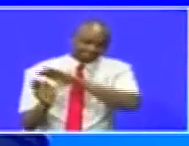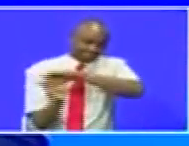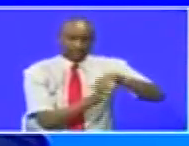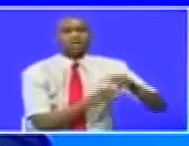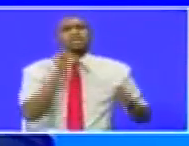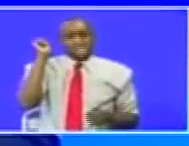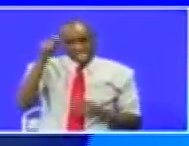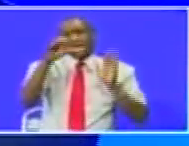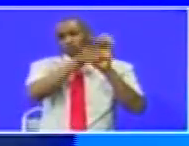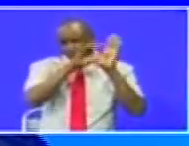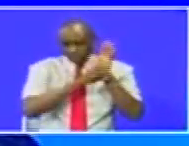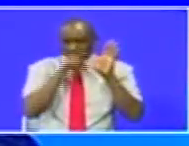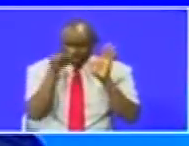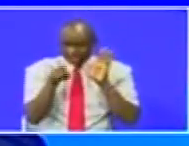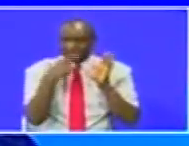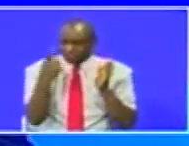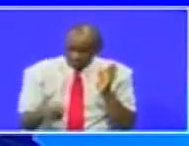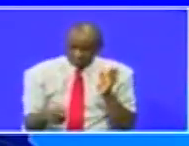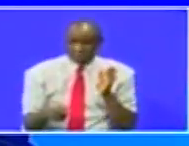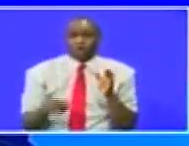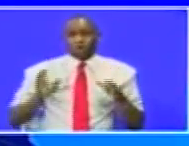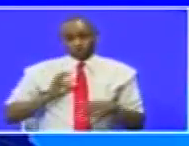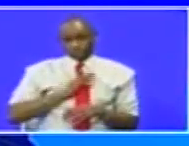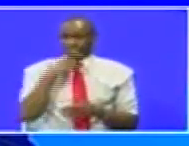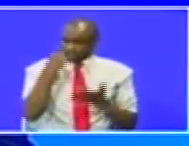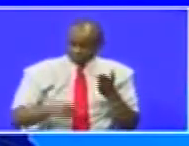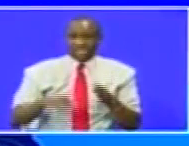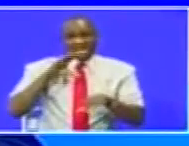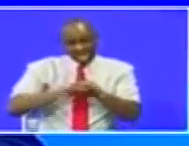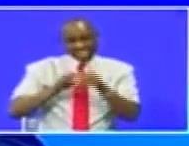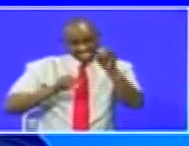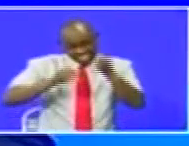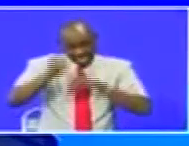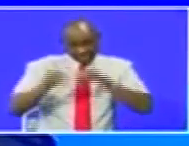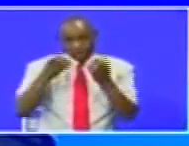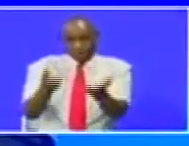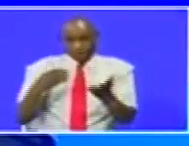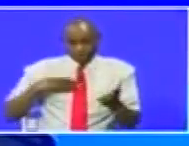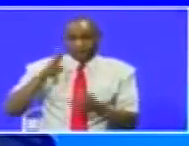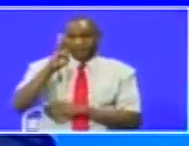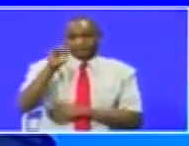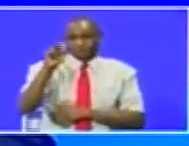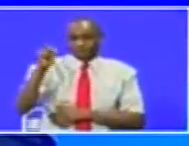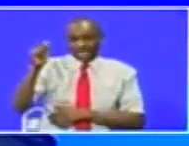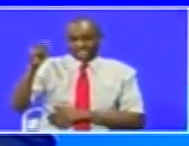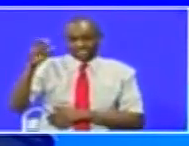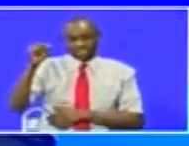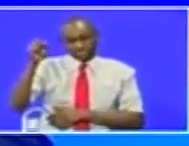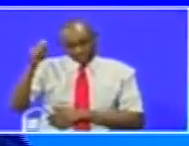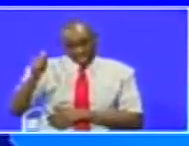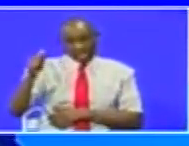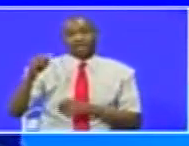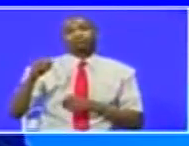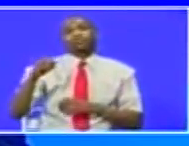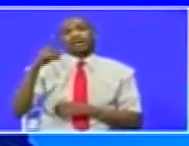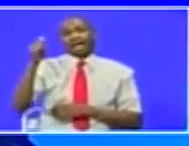Well, the Kenyan Constitution Implementation Oversight Committee has today formally received a draft of the Boresha Katiba Referendum Bill, spearheaded